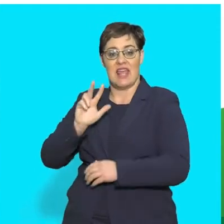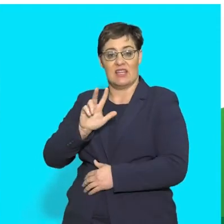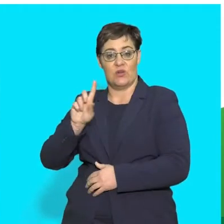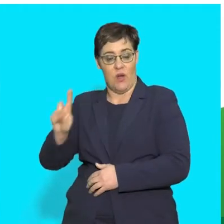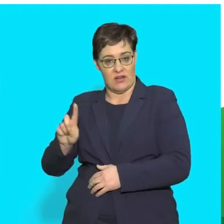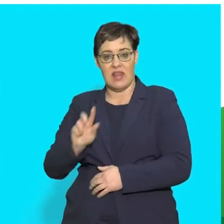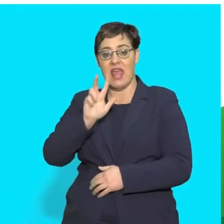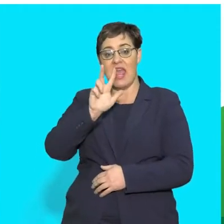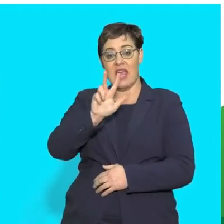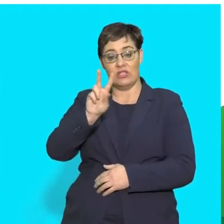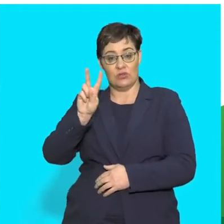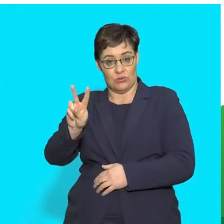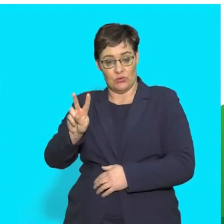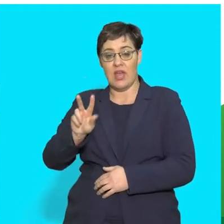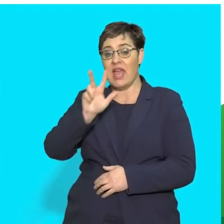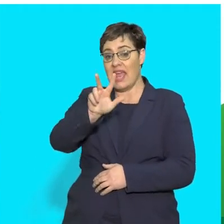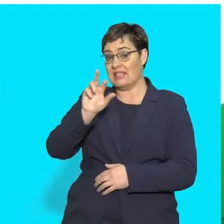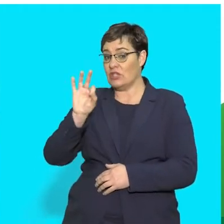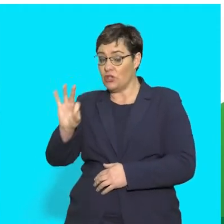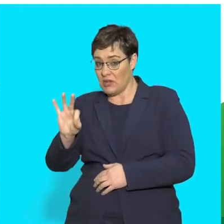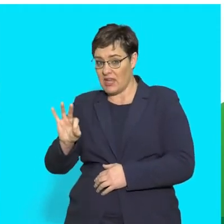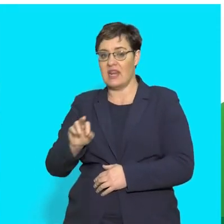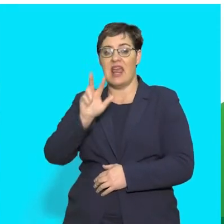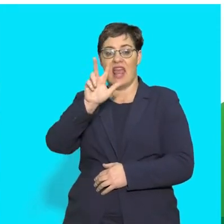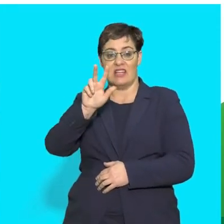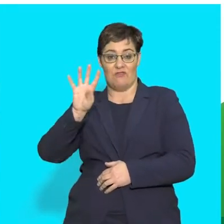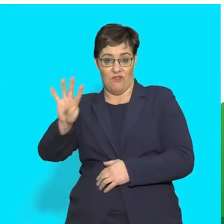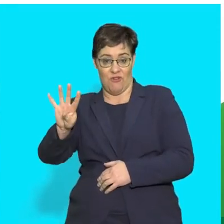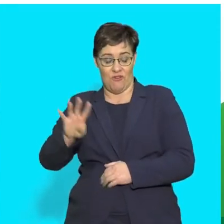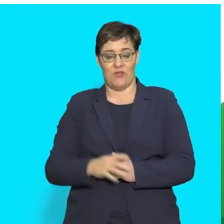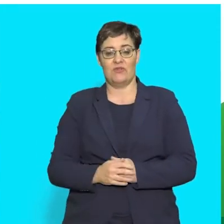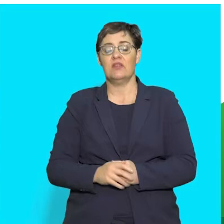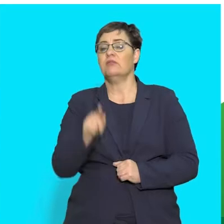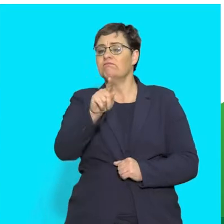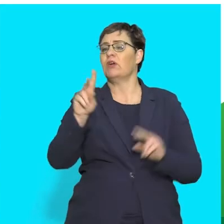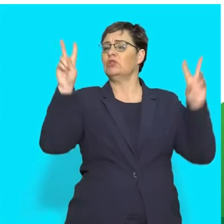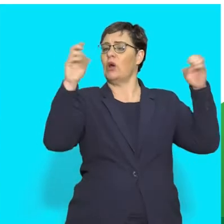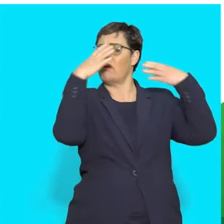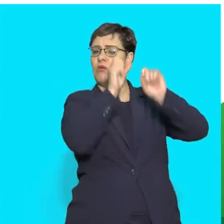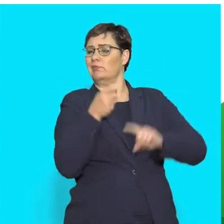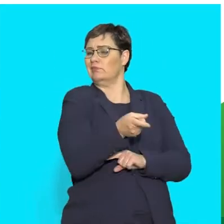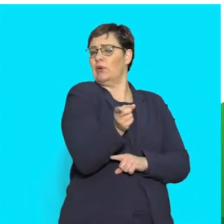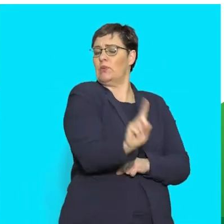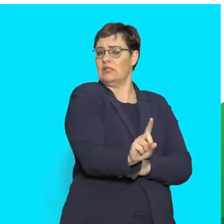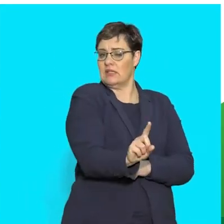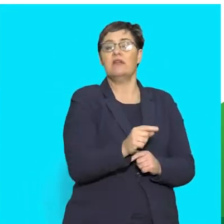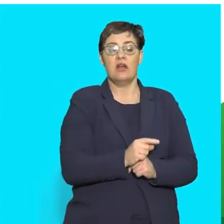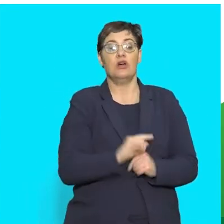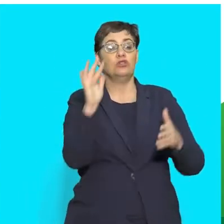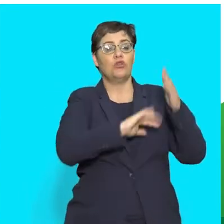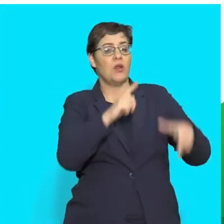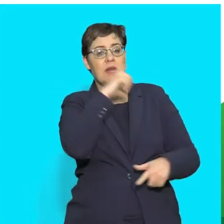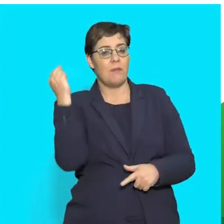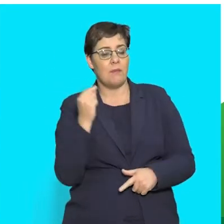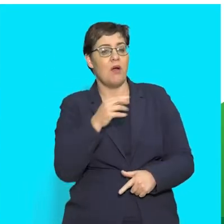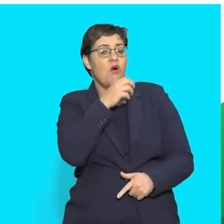81, 82, 83, and 84. In this lesson, the topic we will focus on is a story called